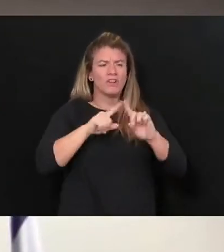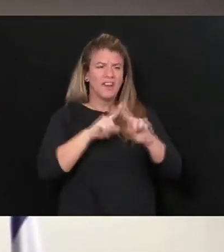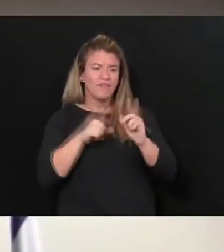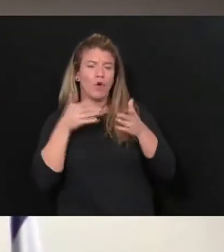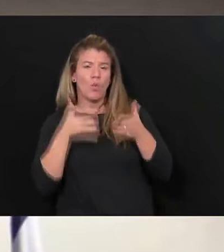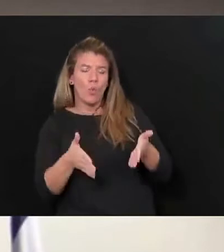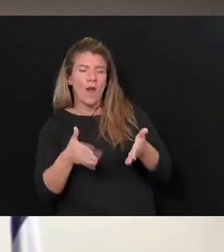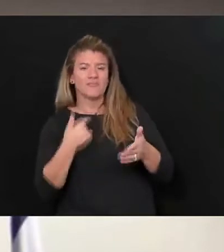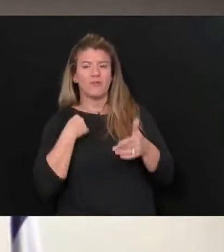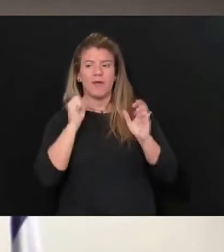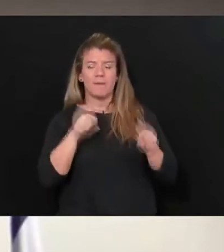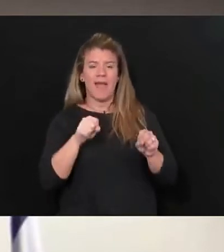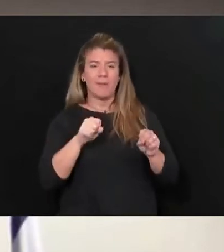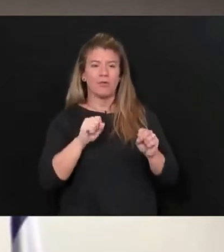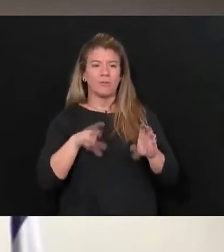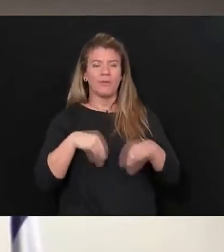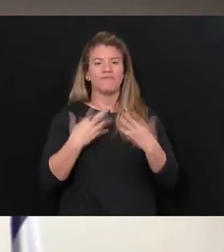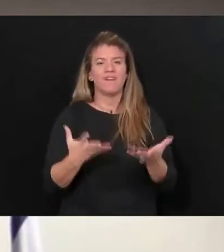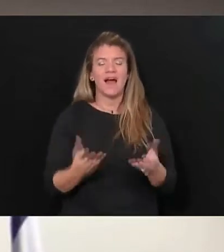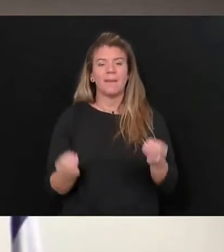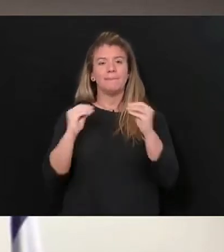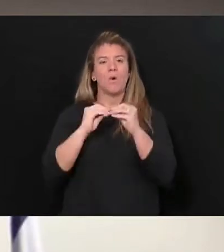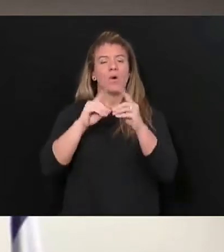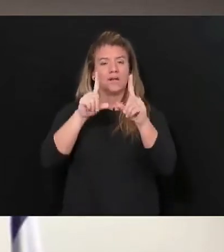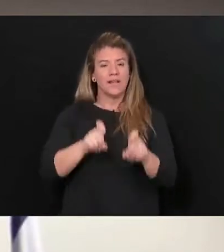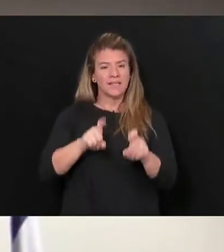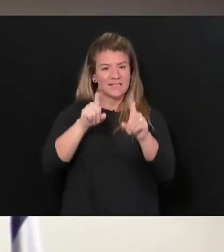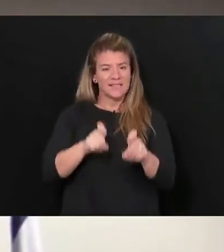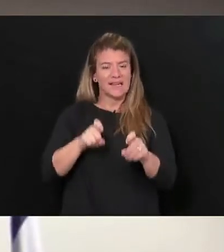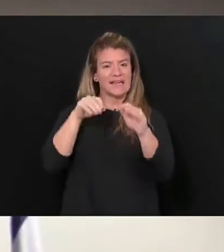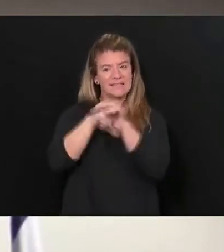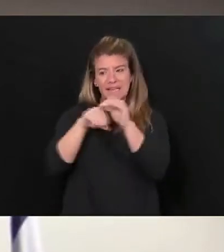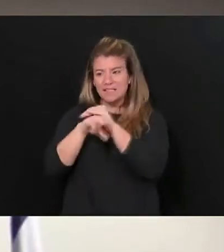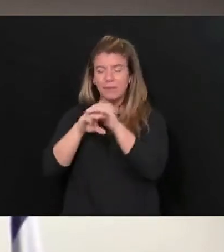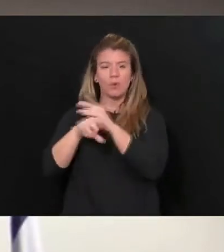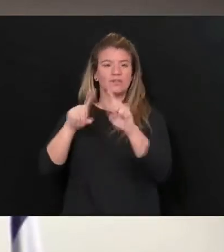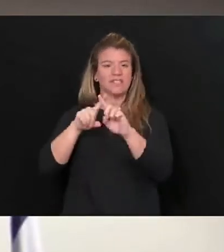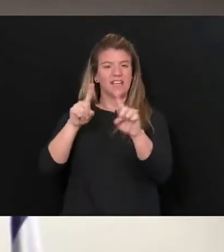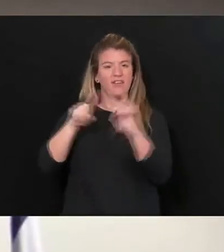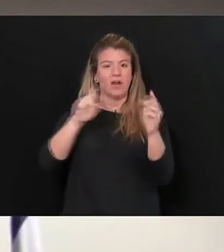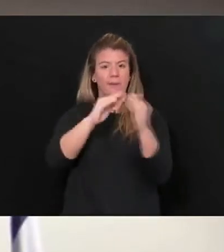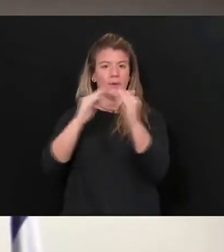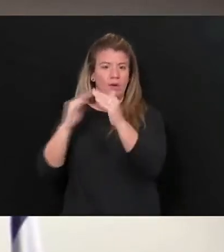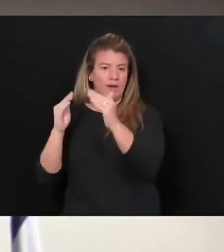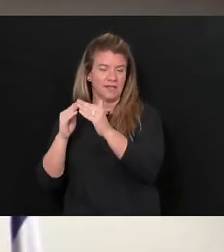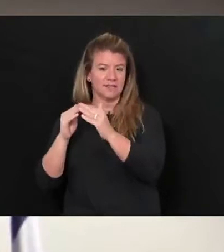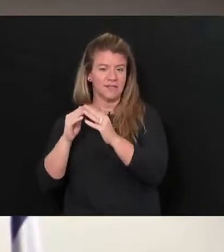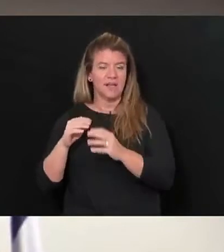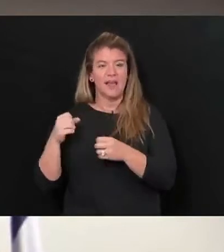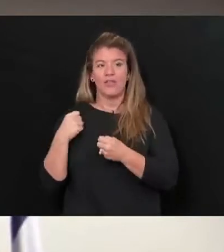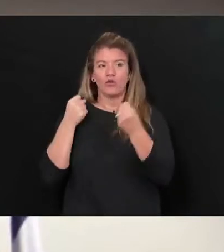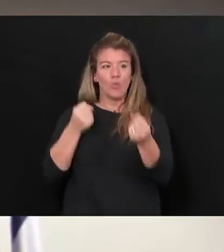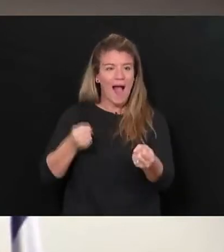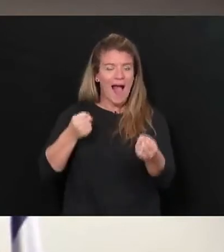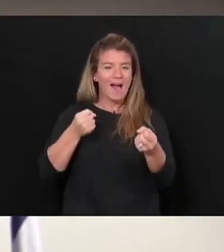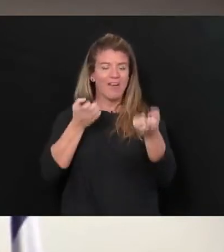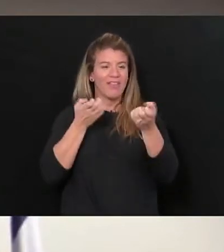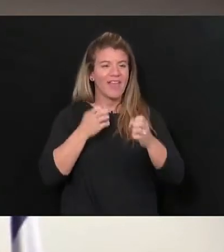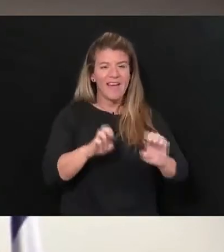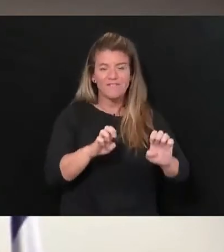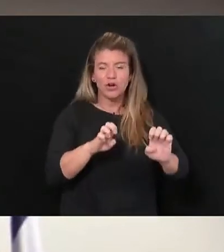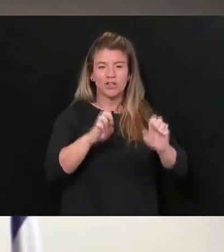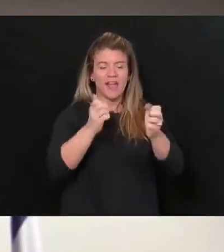more community-based testing and more accessible manners out to the population to drive the effort that the governor